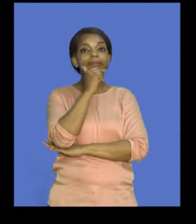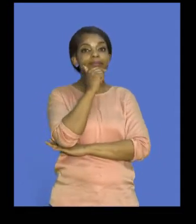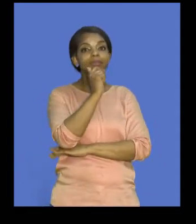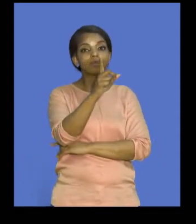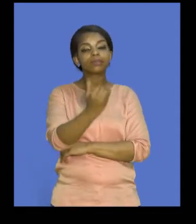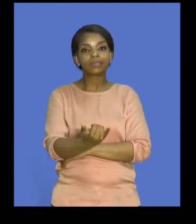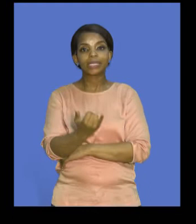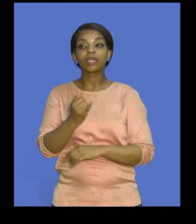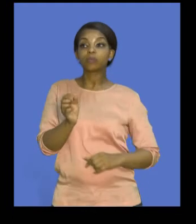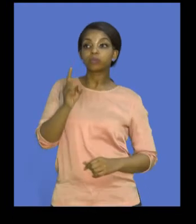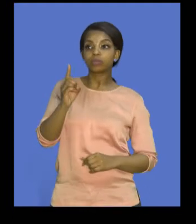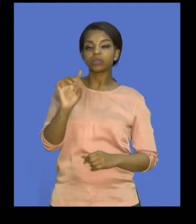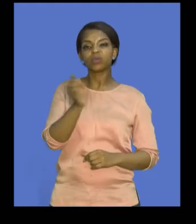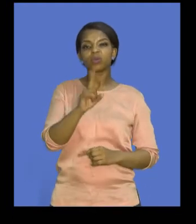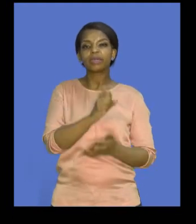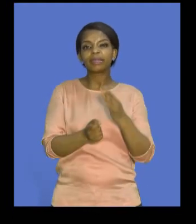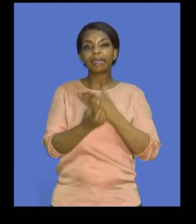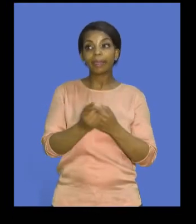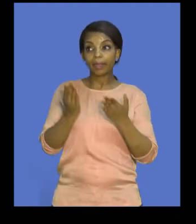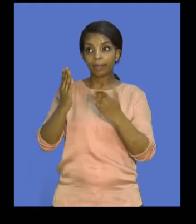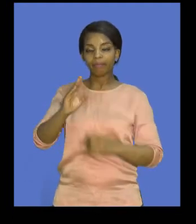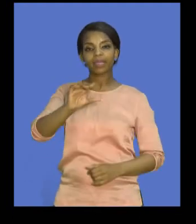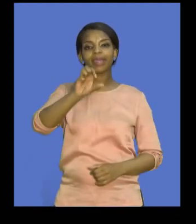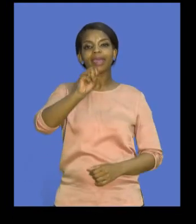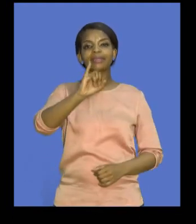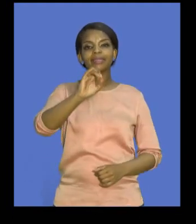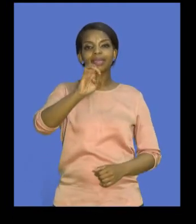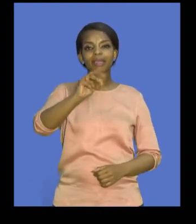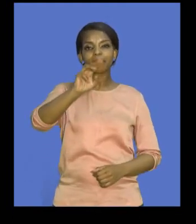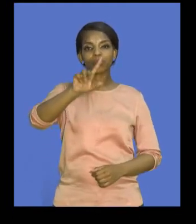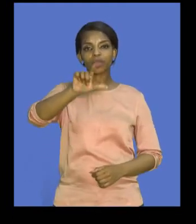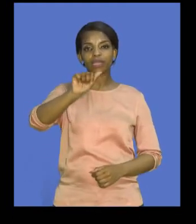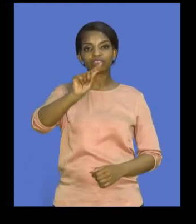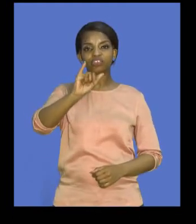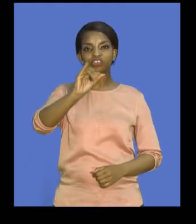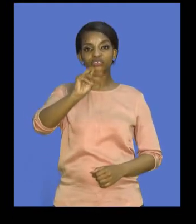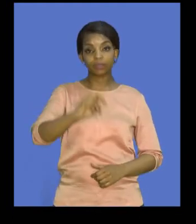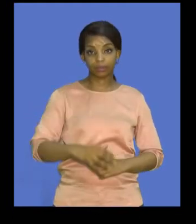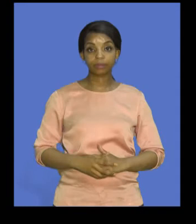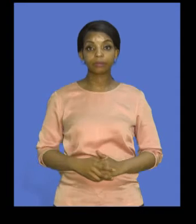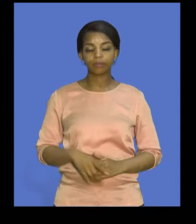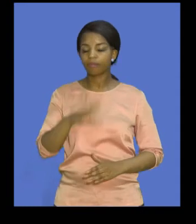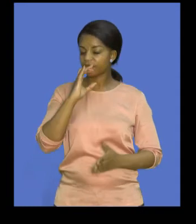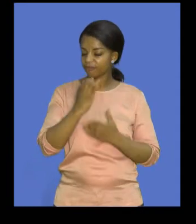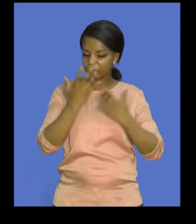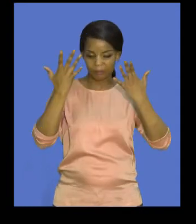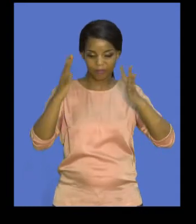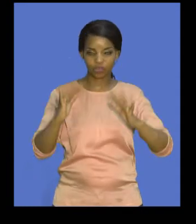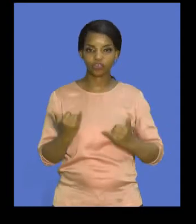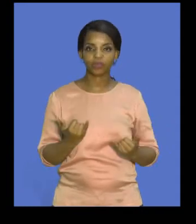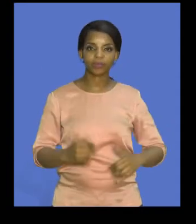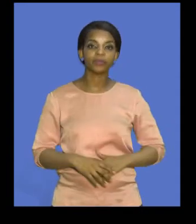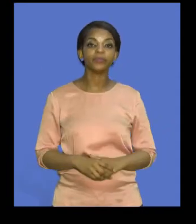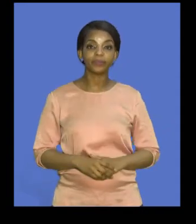simulation. These are the values that we have confirmed, all right? So this is what is going to happen in terms